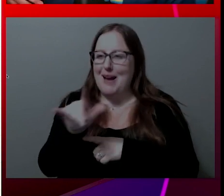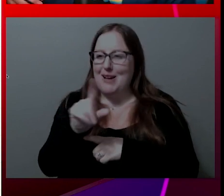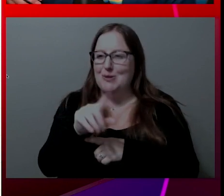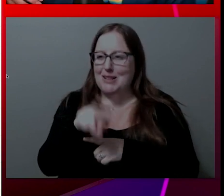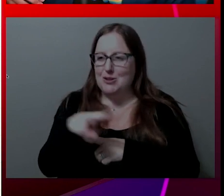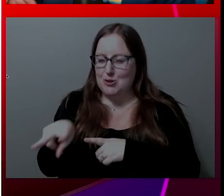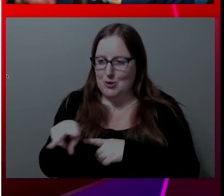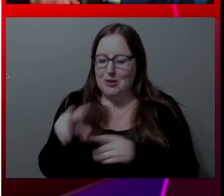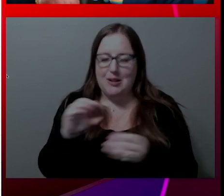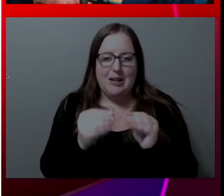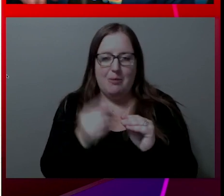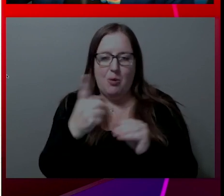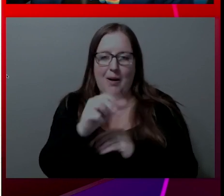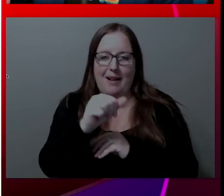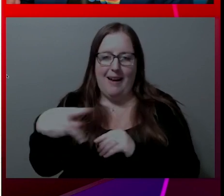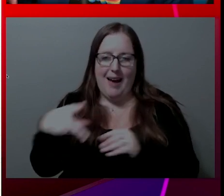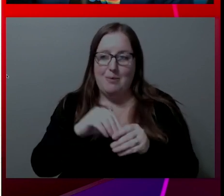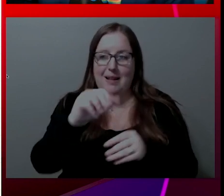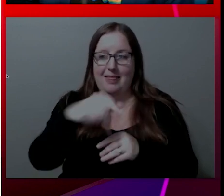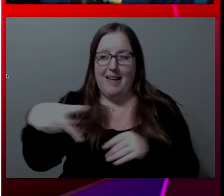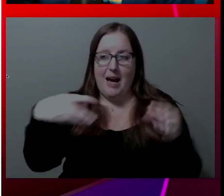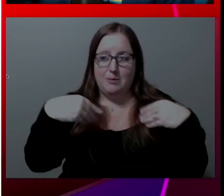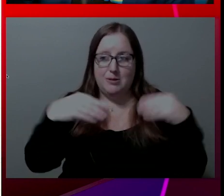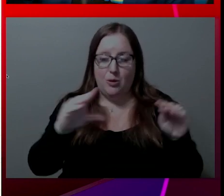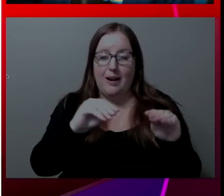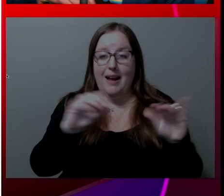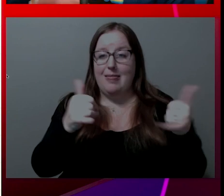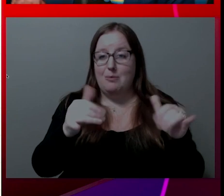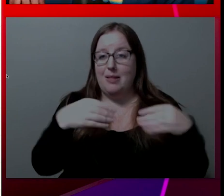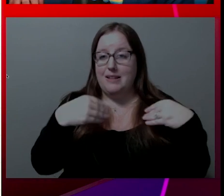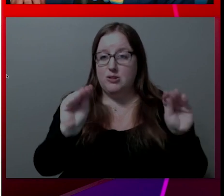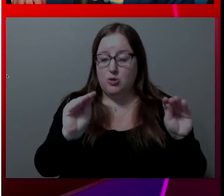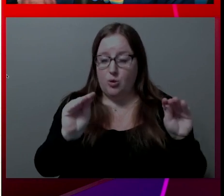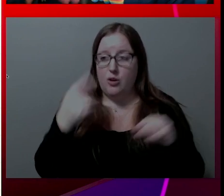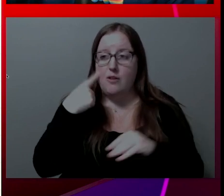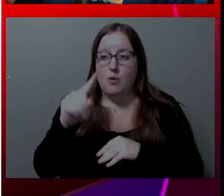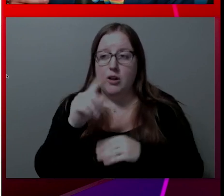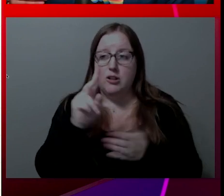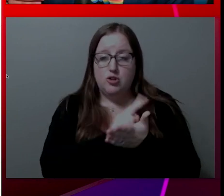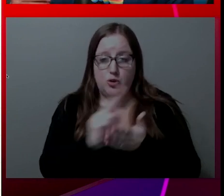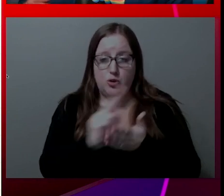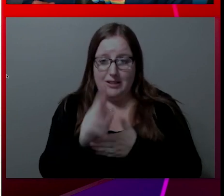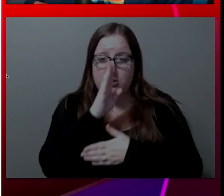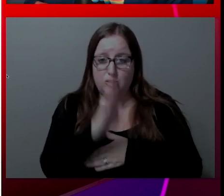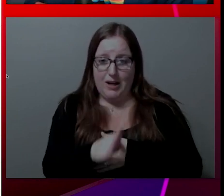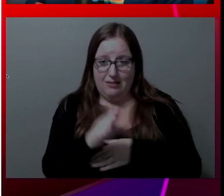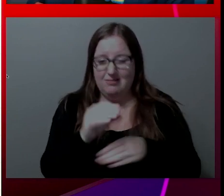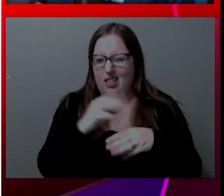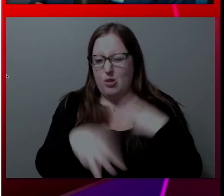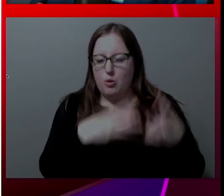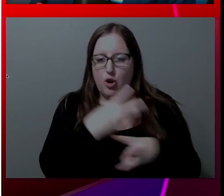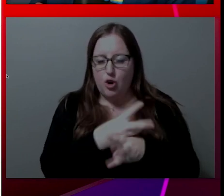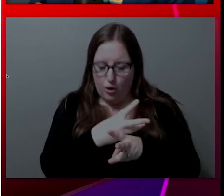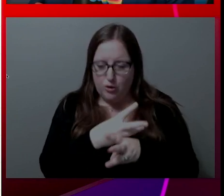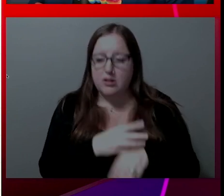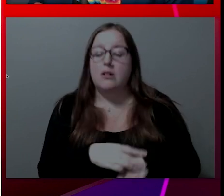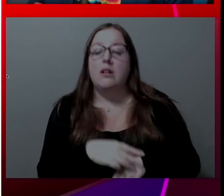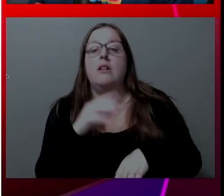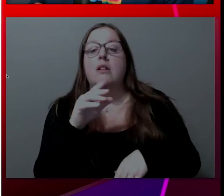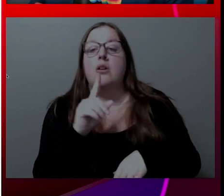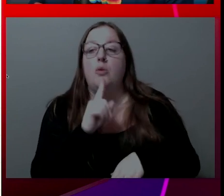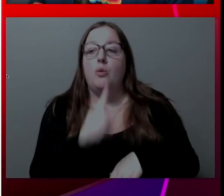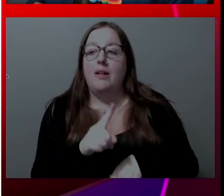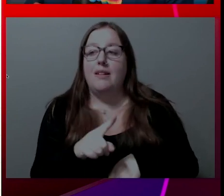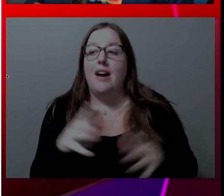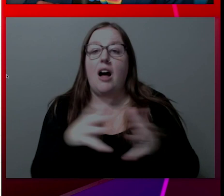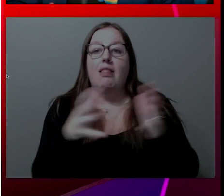were the #1 app in the App Store and the Play Store for about 2 weeks straight around the world. Yeah. And that brought a lot of traffic